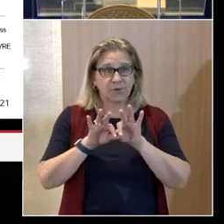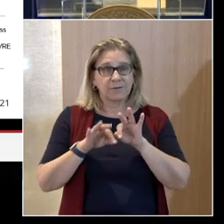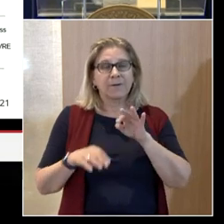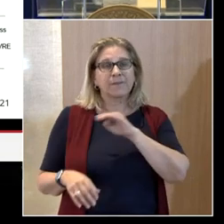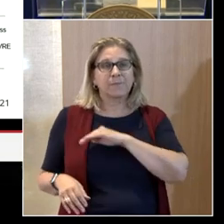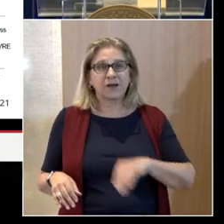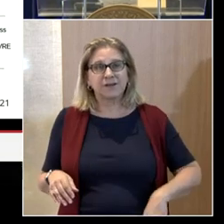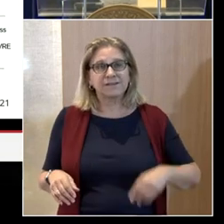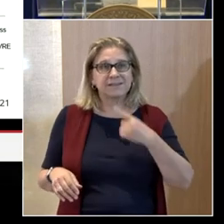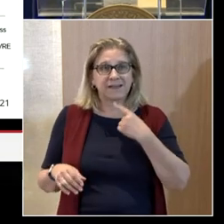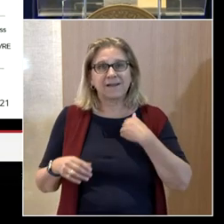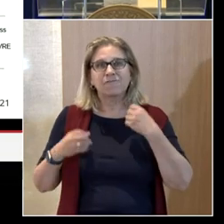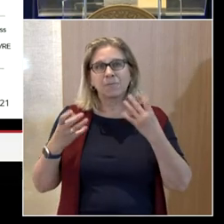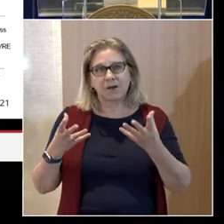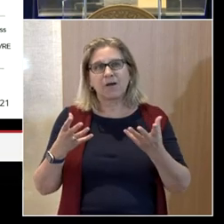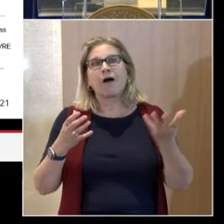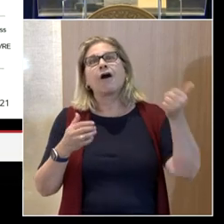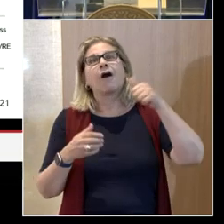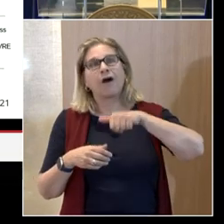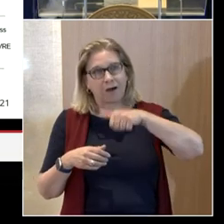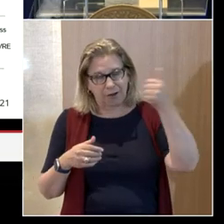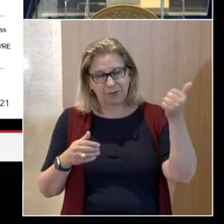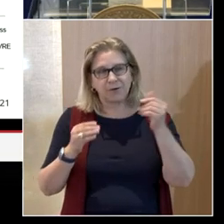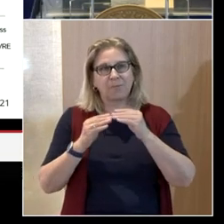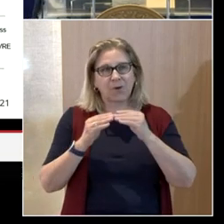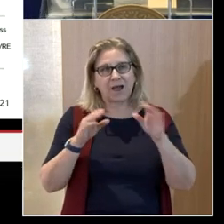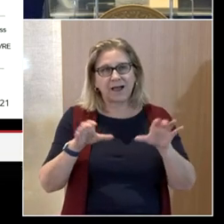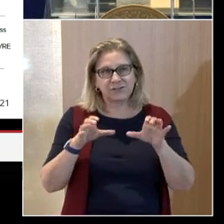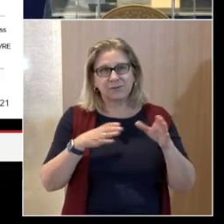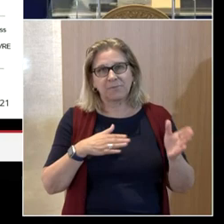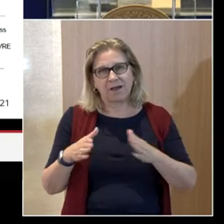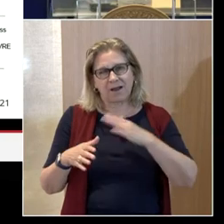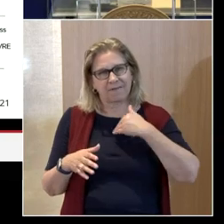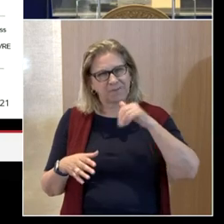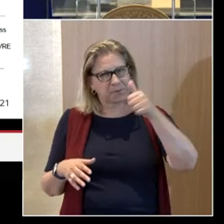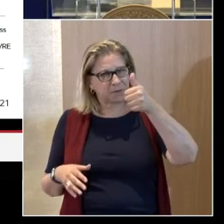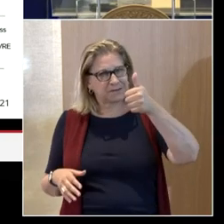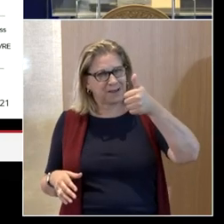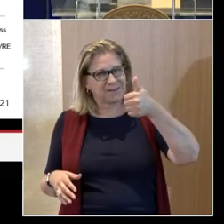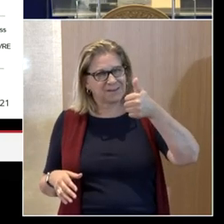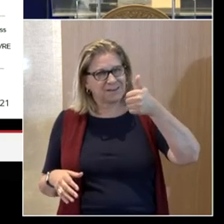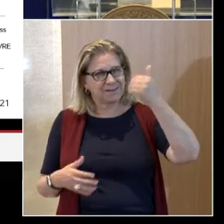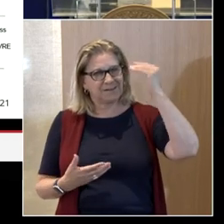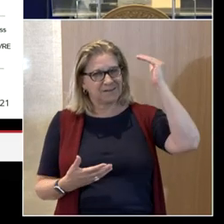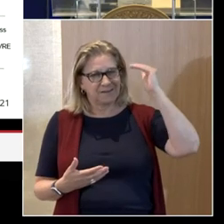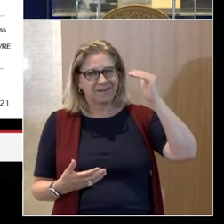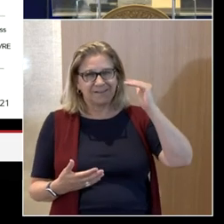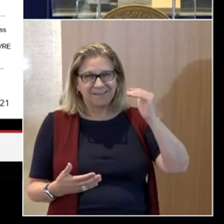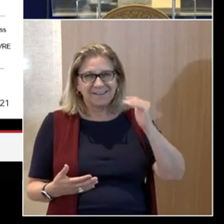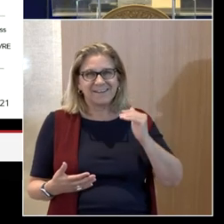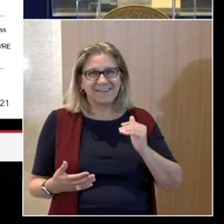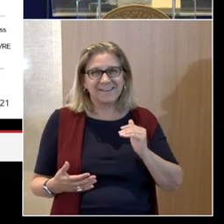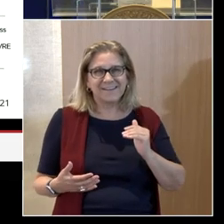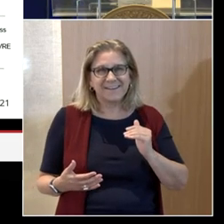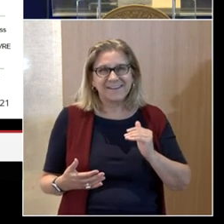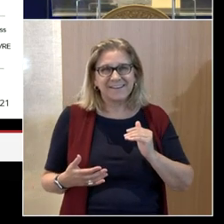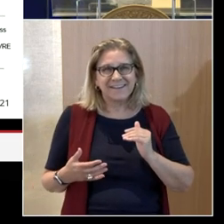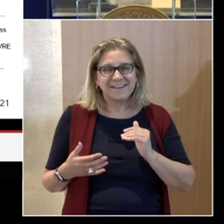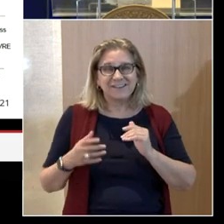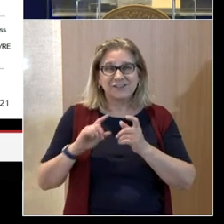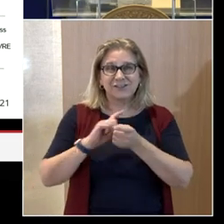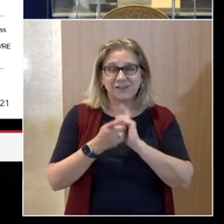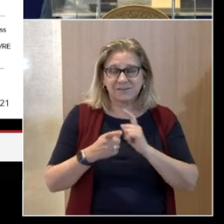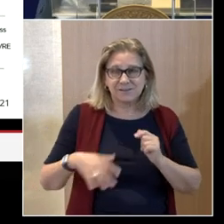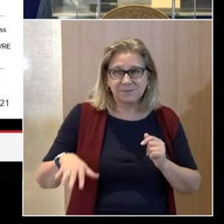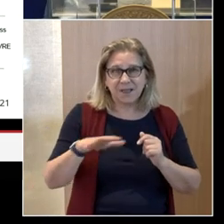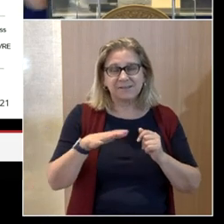don't need to read these, but there are 10 of them. But really around the change the space, fill the space, bring the people. And